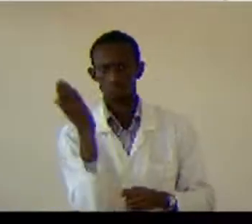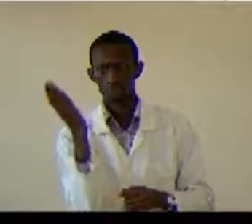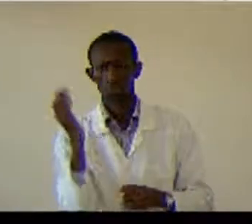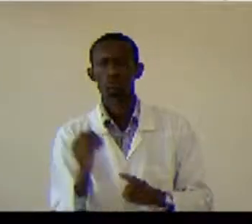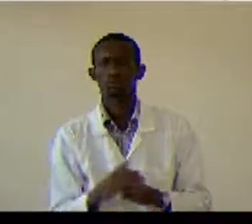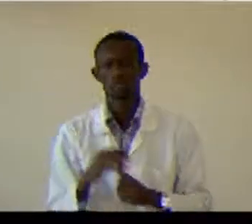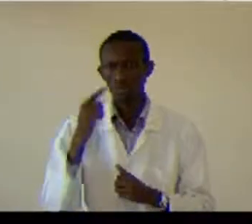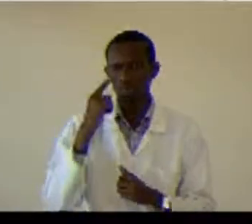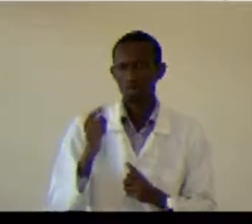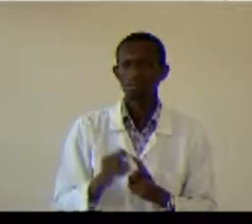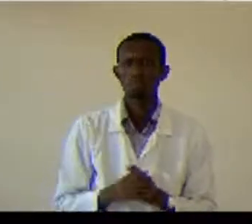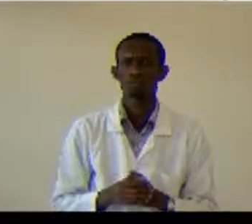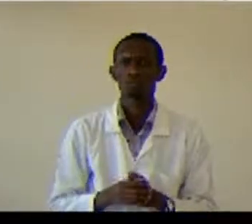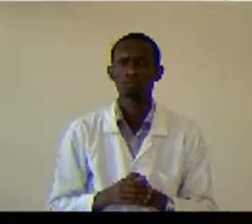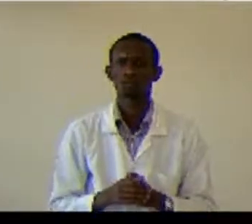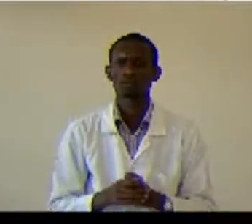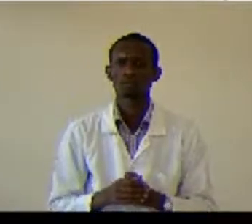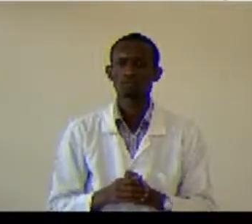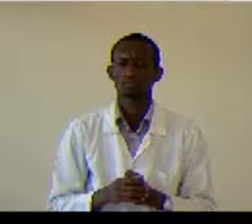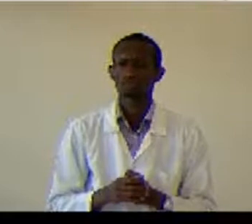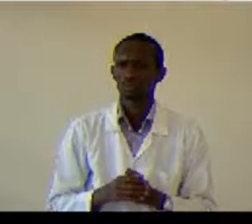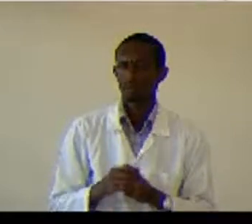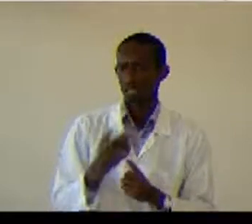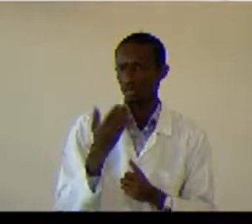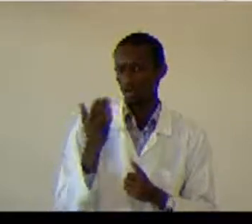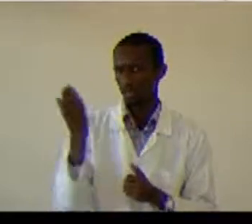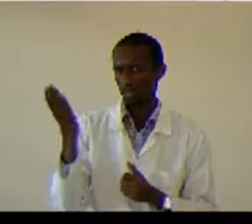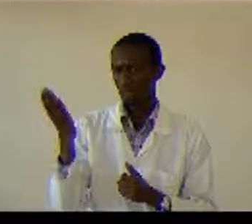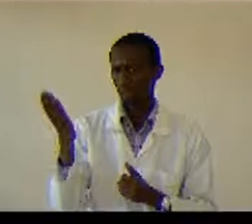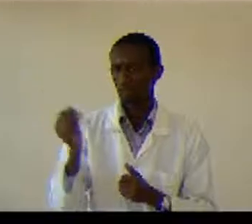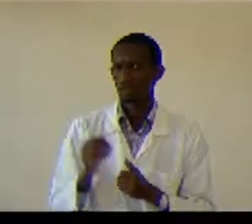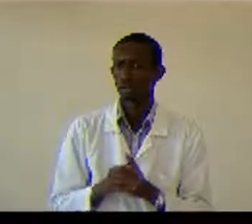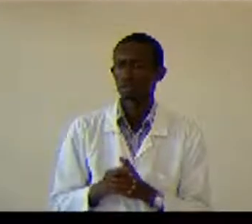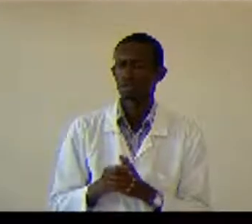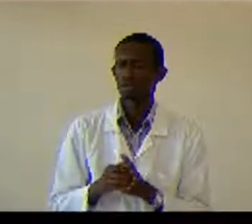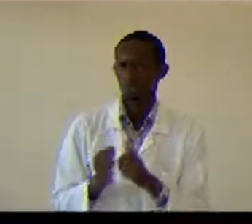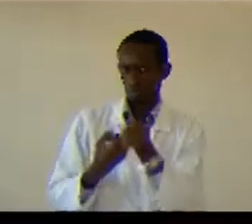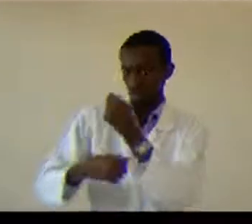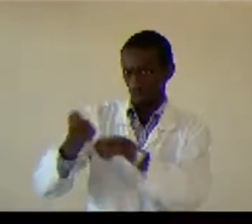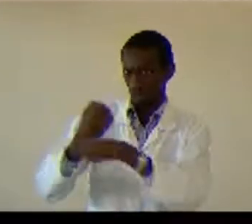being asked. Okay? This is our activity number 2.